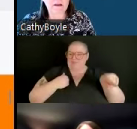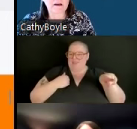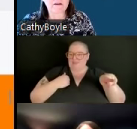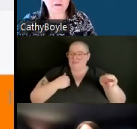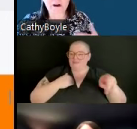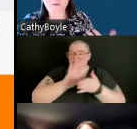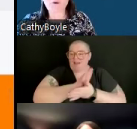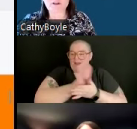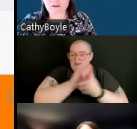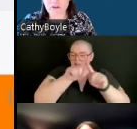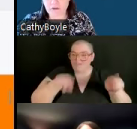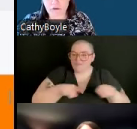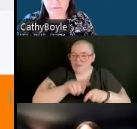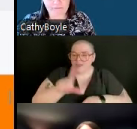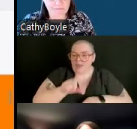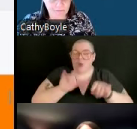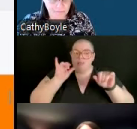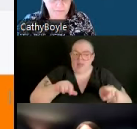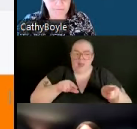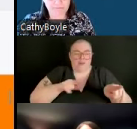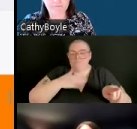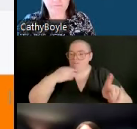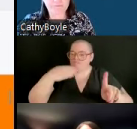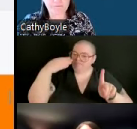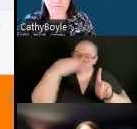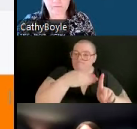It's kind of your Operation Central.